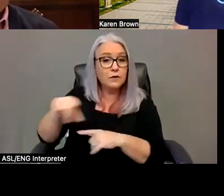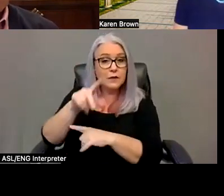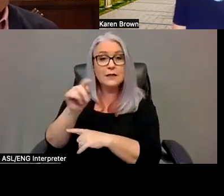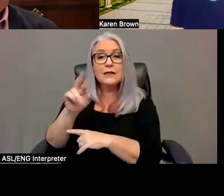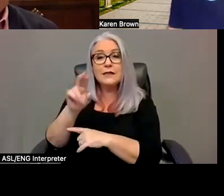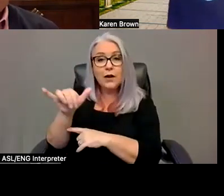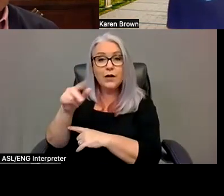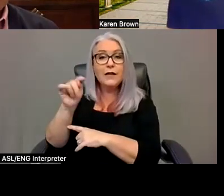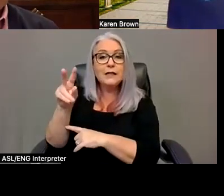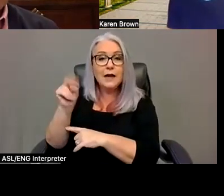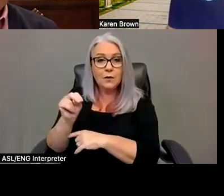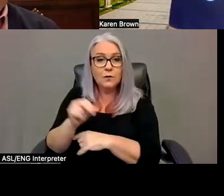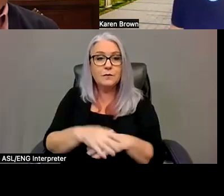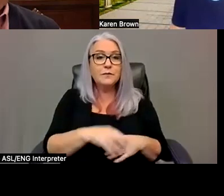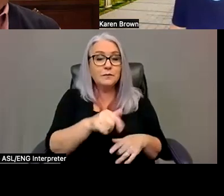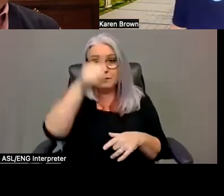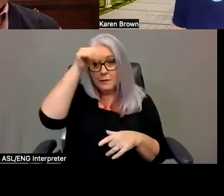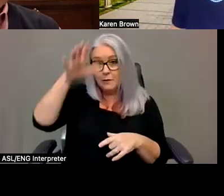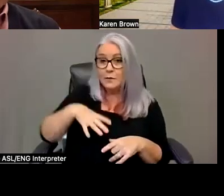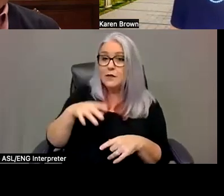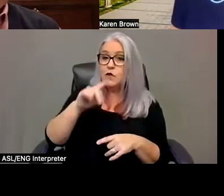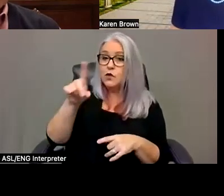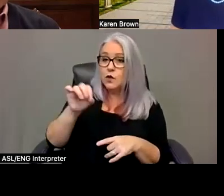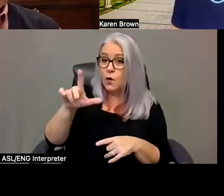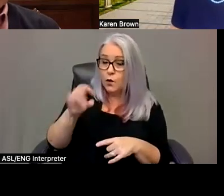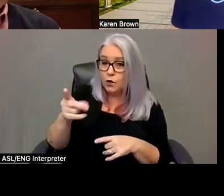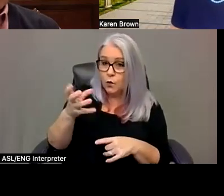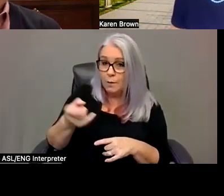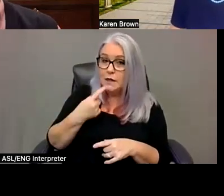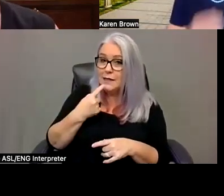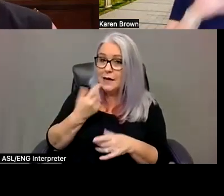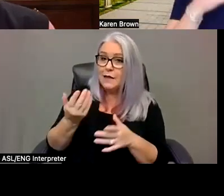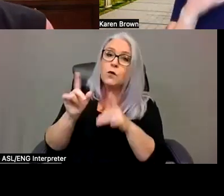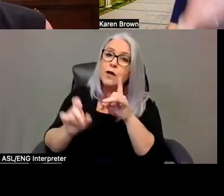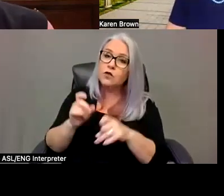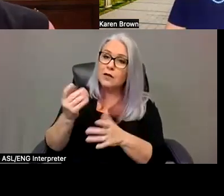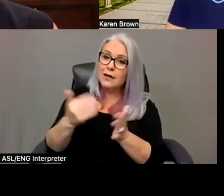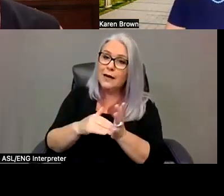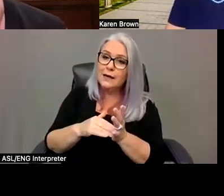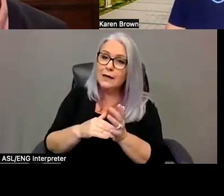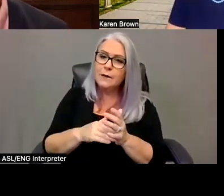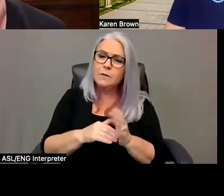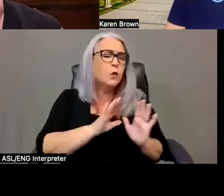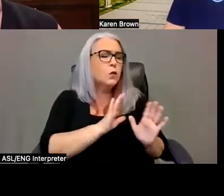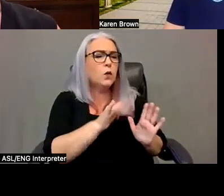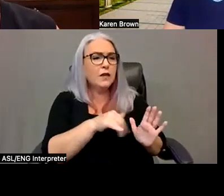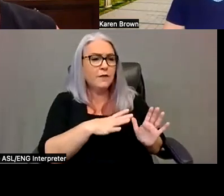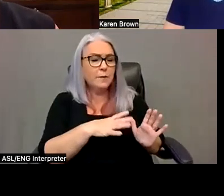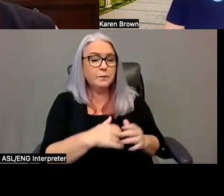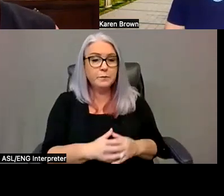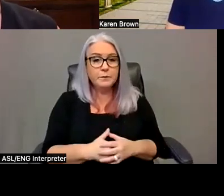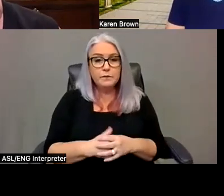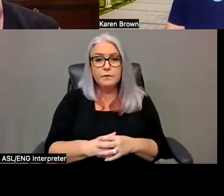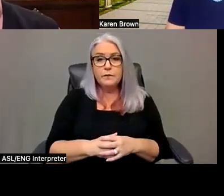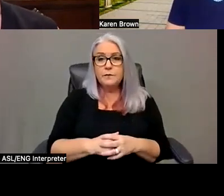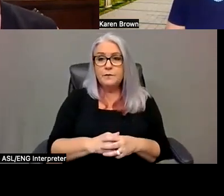Okay, Mr. Zollo, same question. Would you like me to repeat it? I don't believe it's necessary. No. If